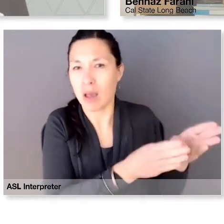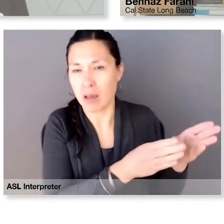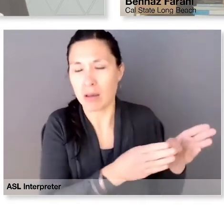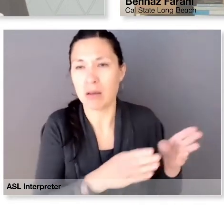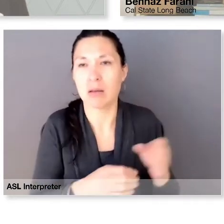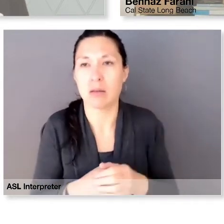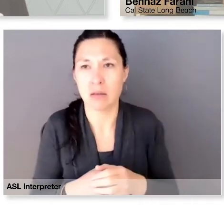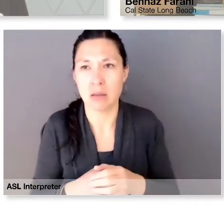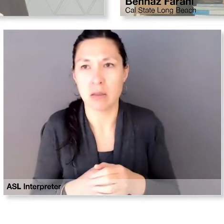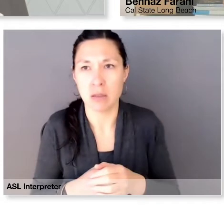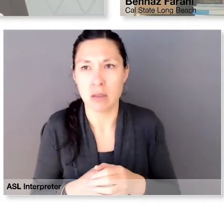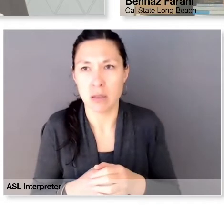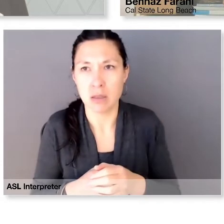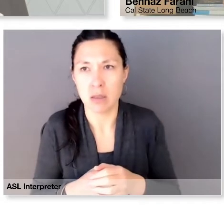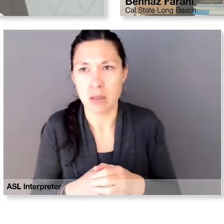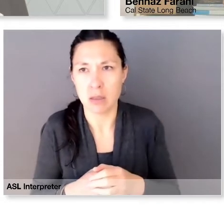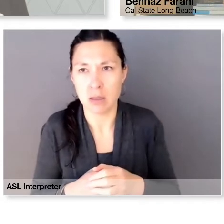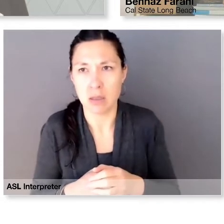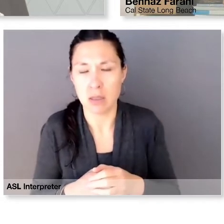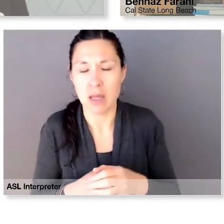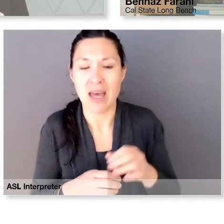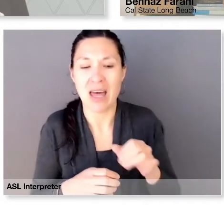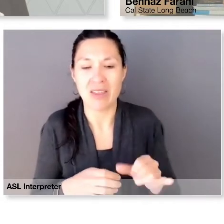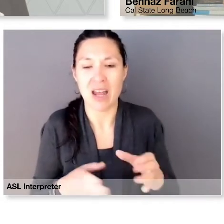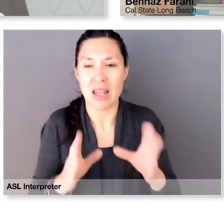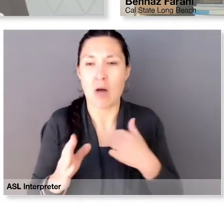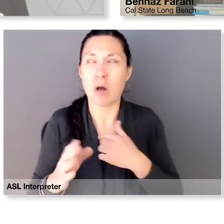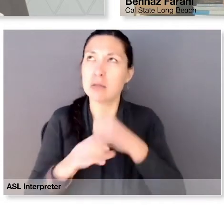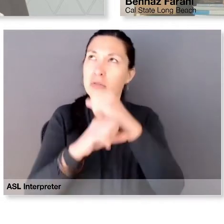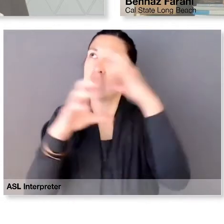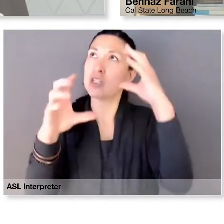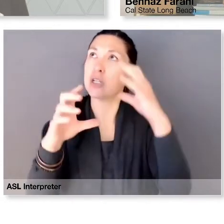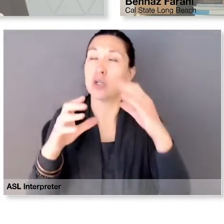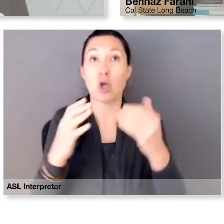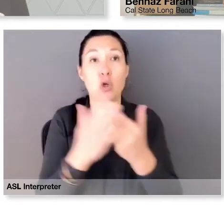for sort of envisioning what that future would look like.